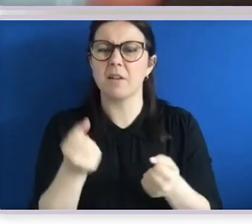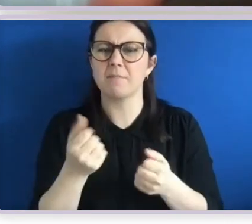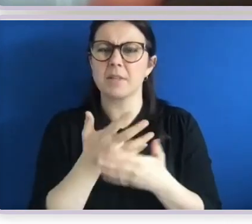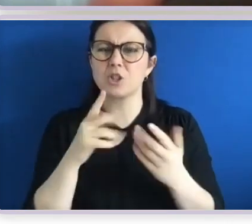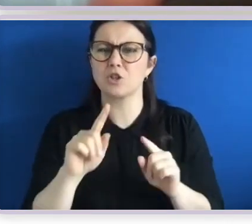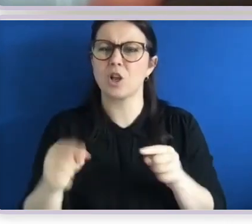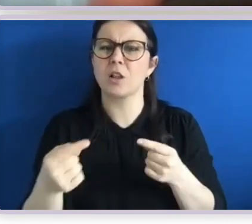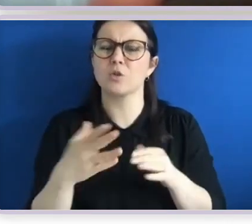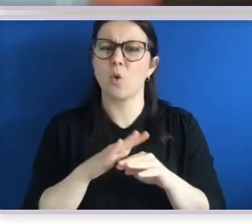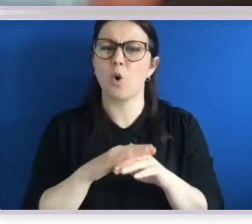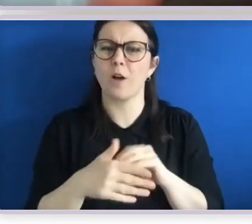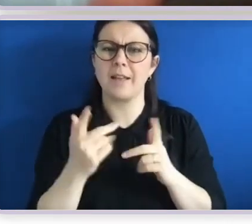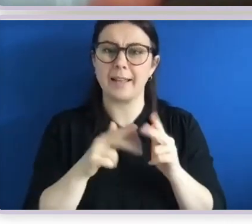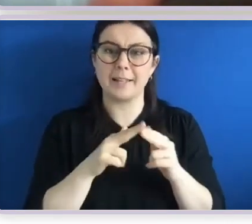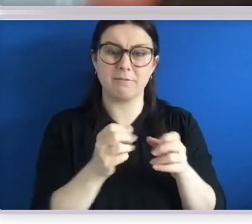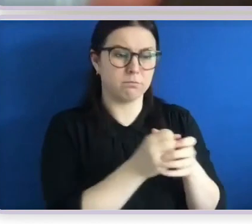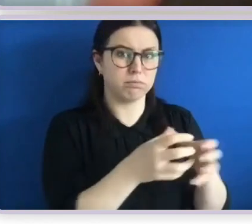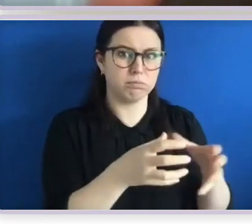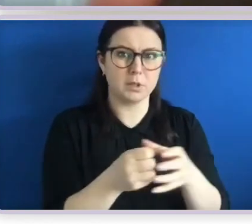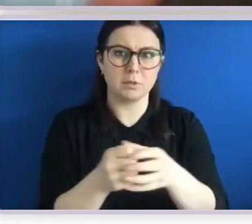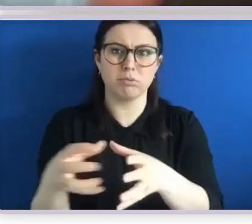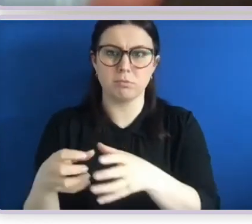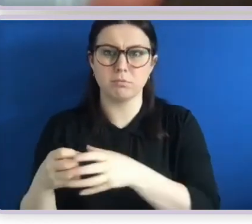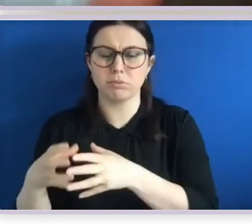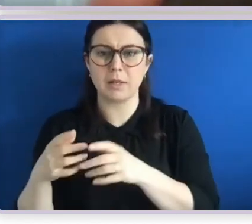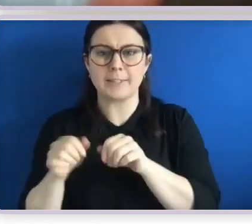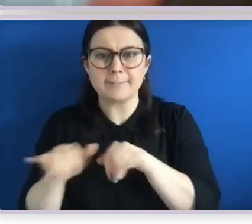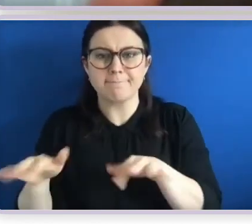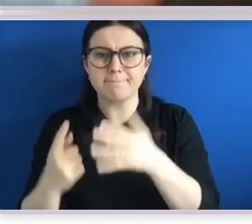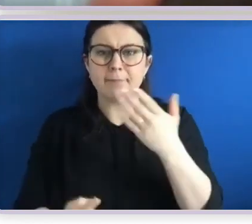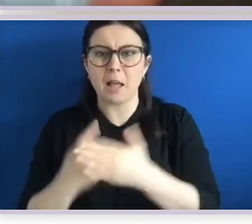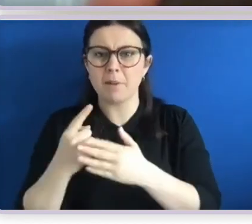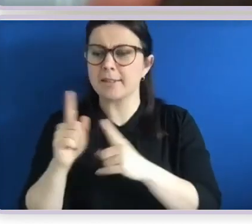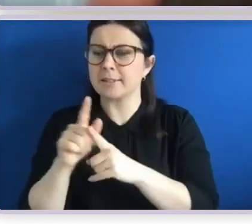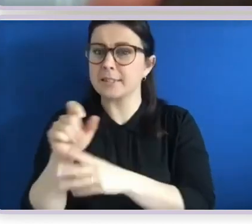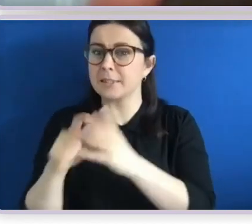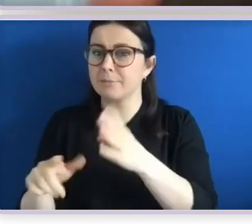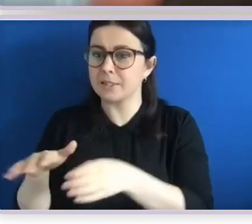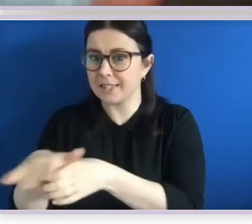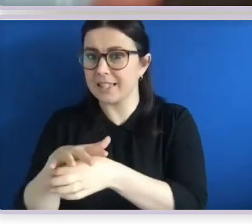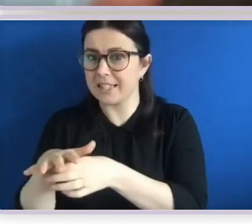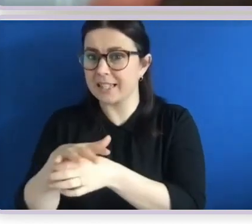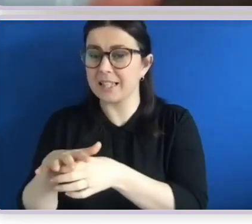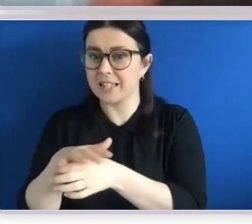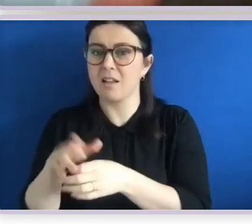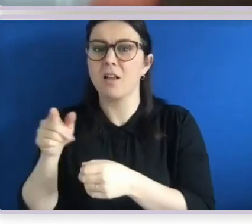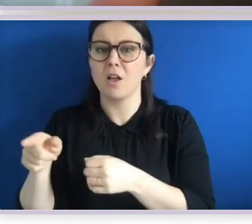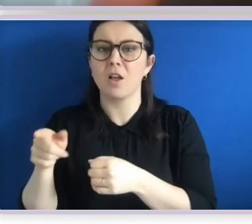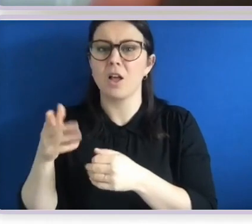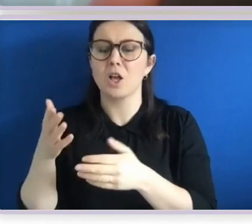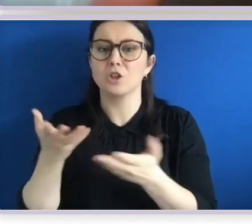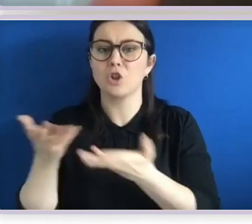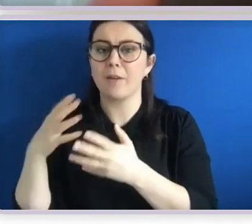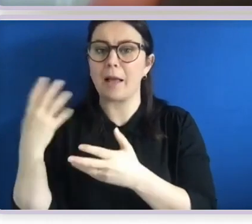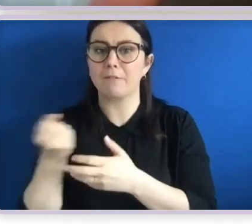were outbreaks in different disability services settings, services having to furlough workers who